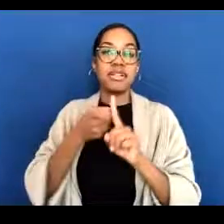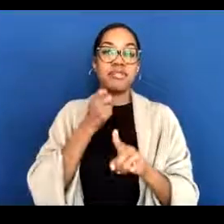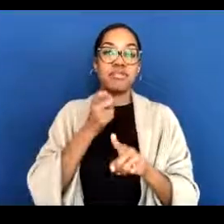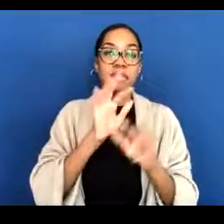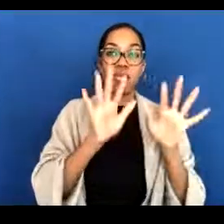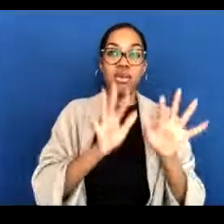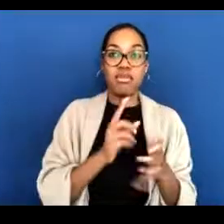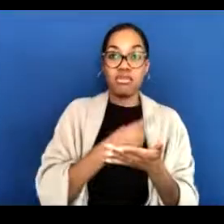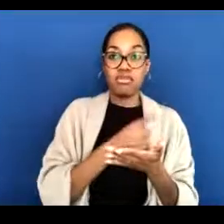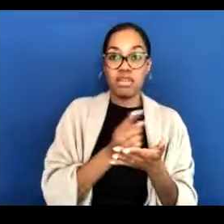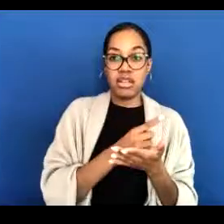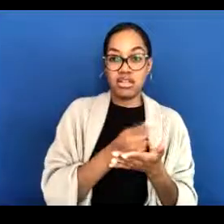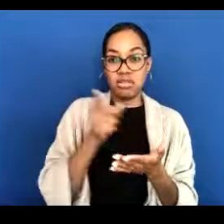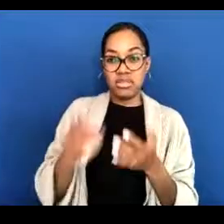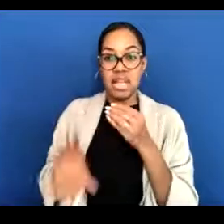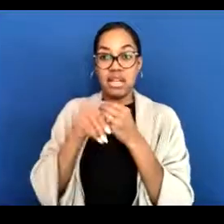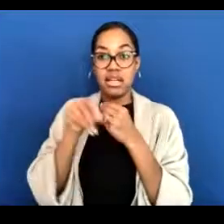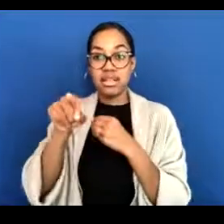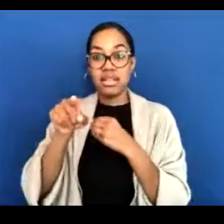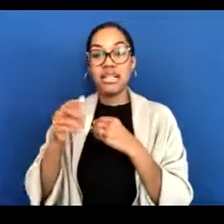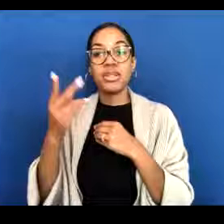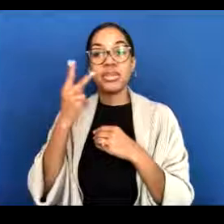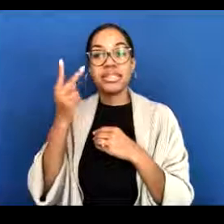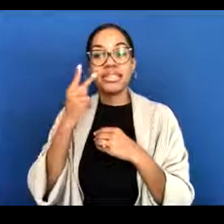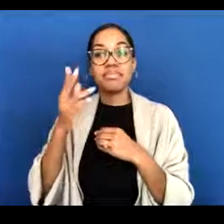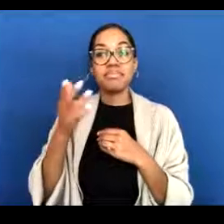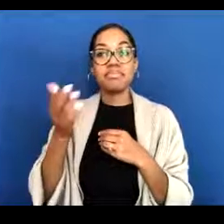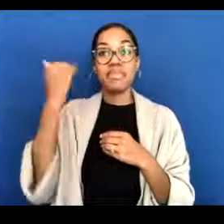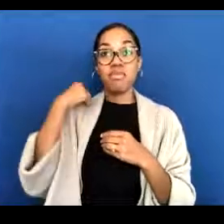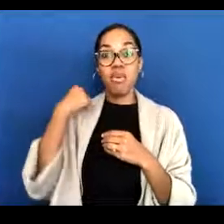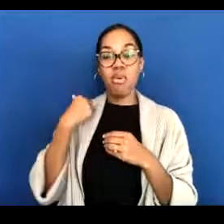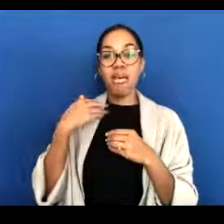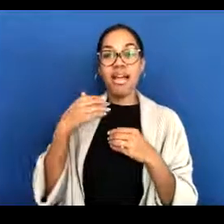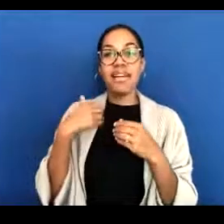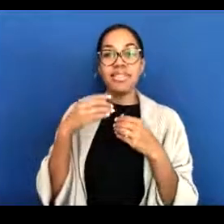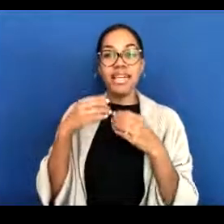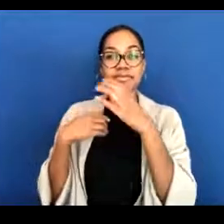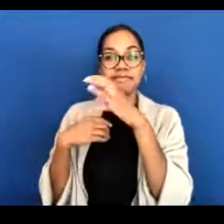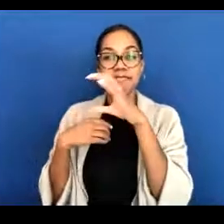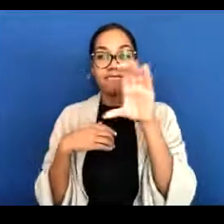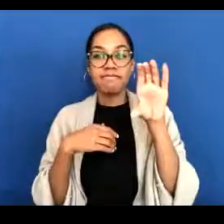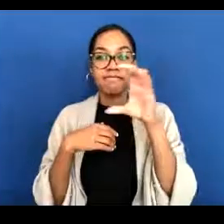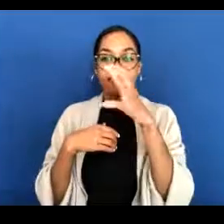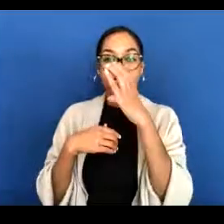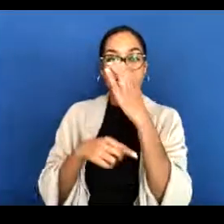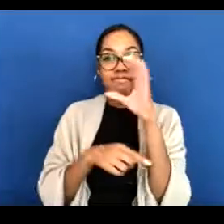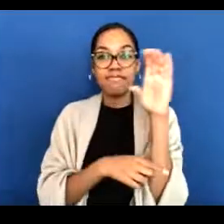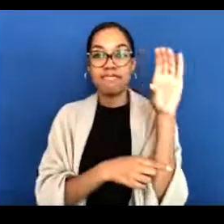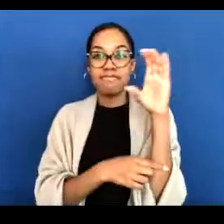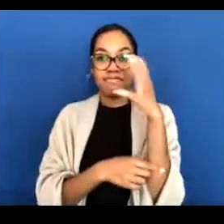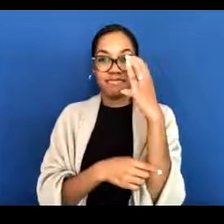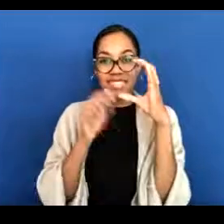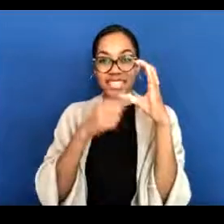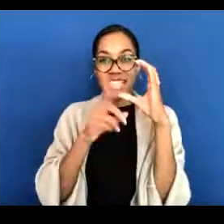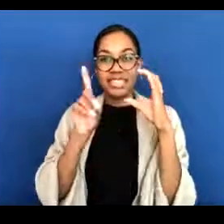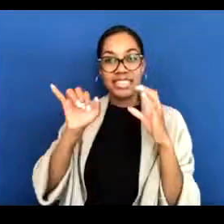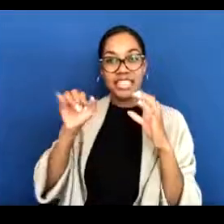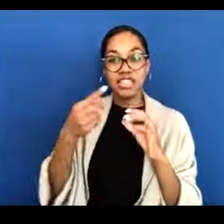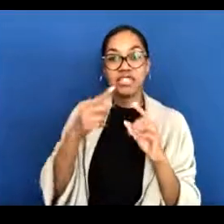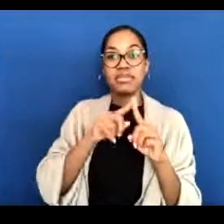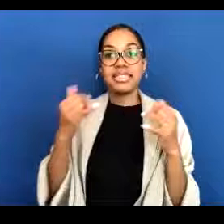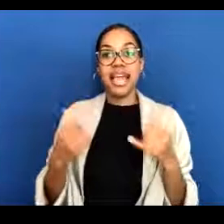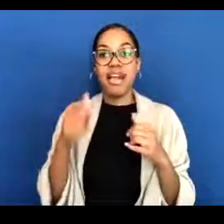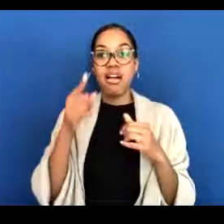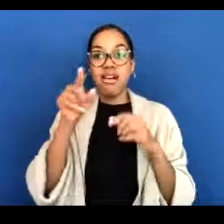of a large dish, you see these flat panels, a vertical and horizontal flat panel display. These are actually what are called phased